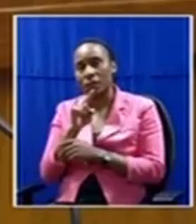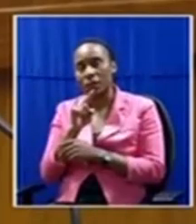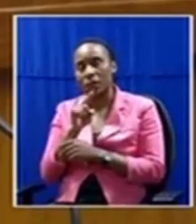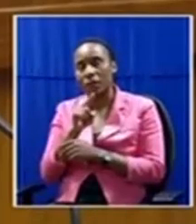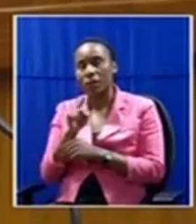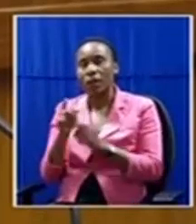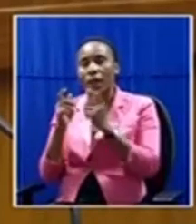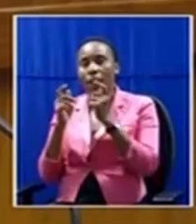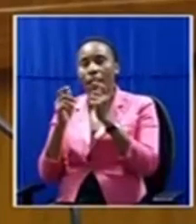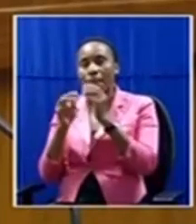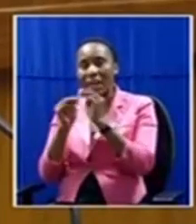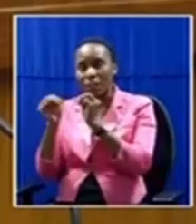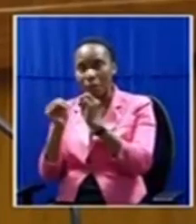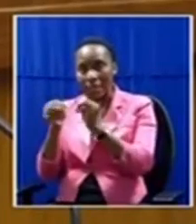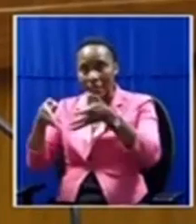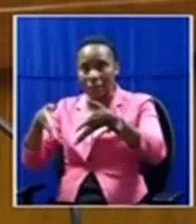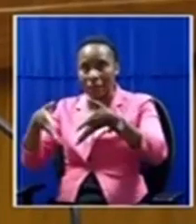the management of Parliament,